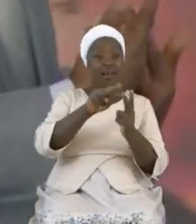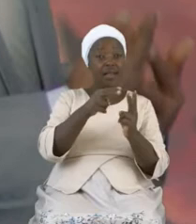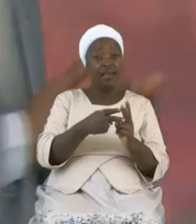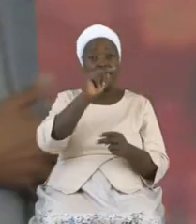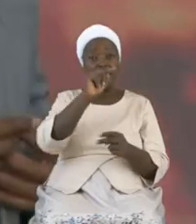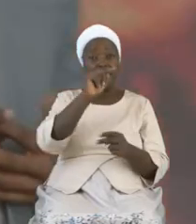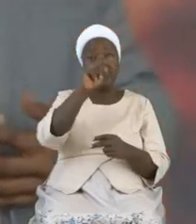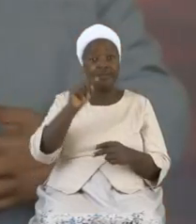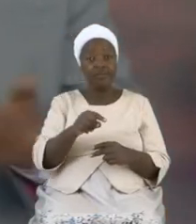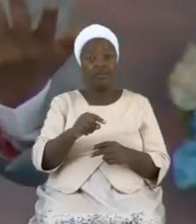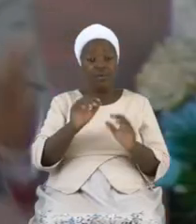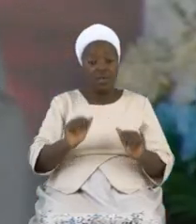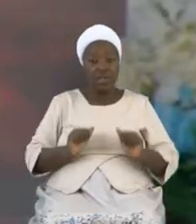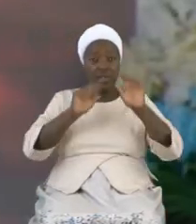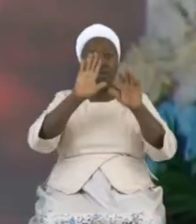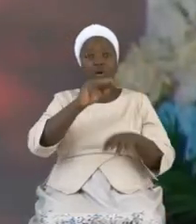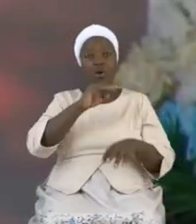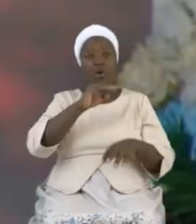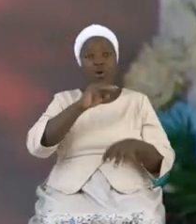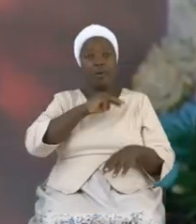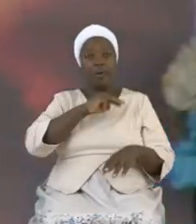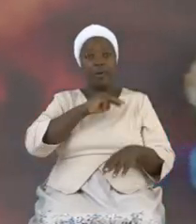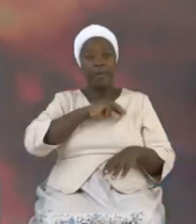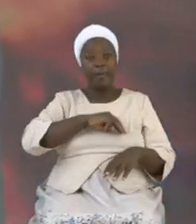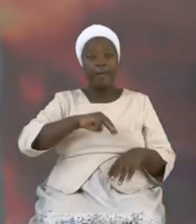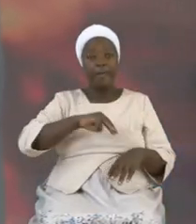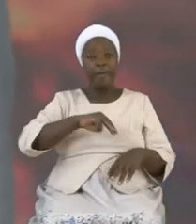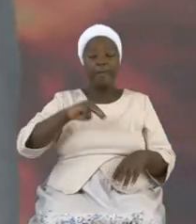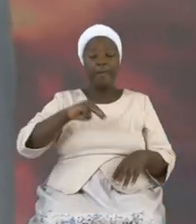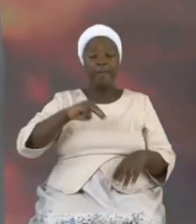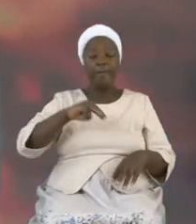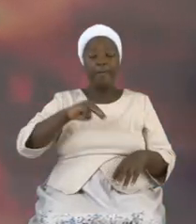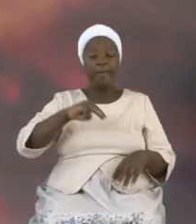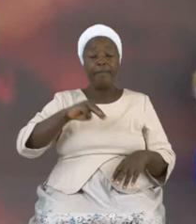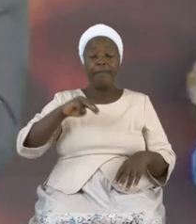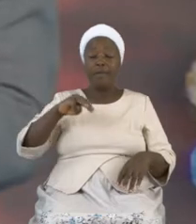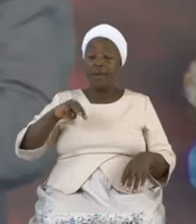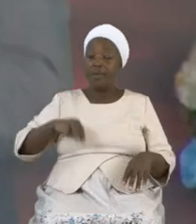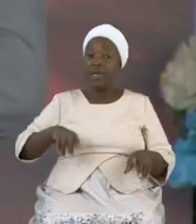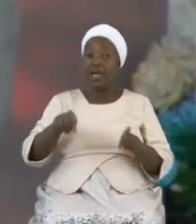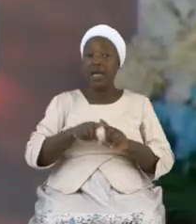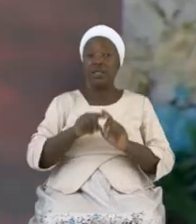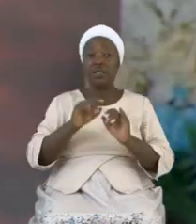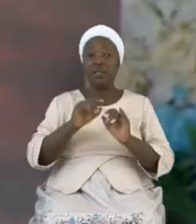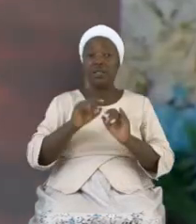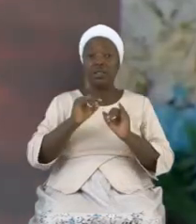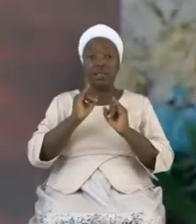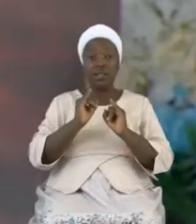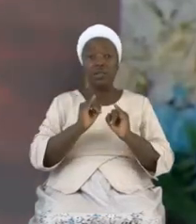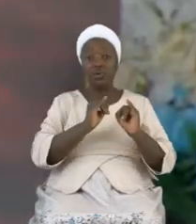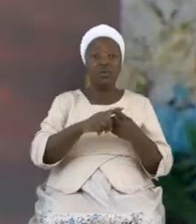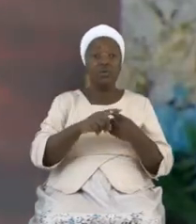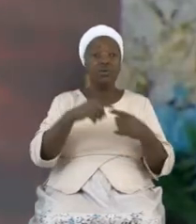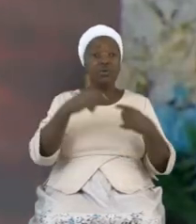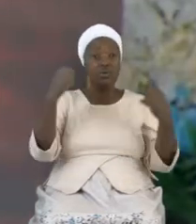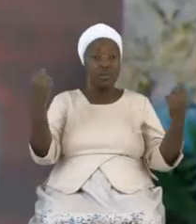members as instruments of unrighteousness unto sin, but yield yourselves